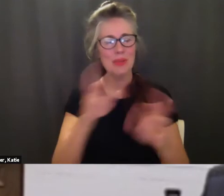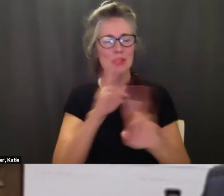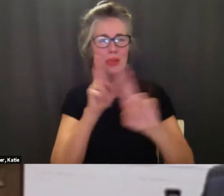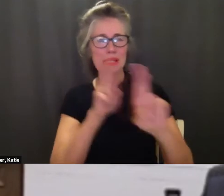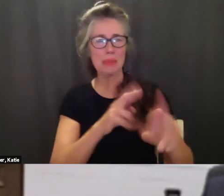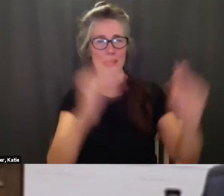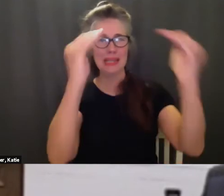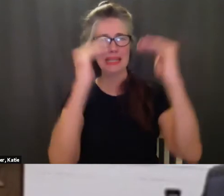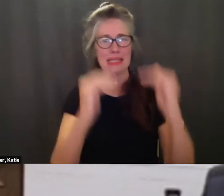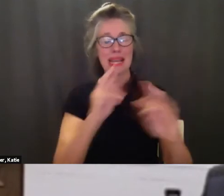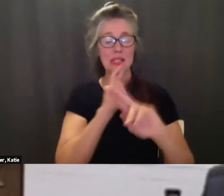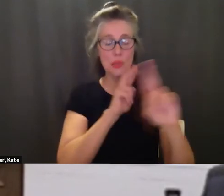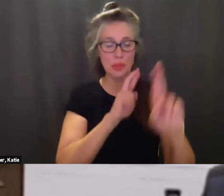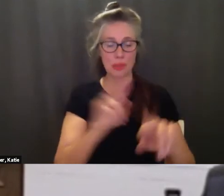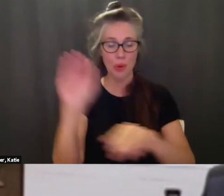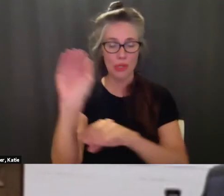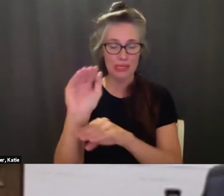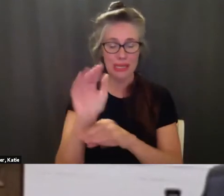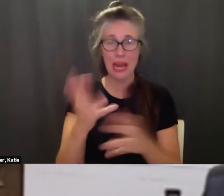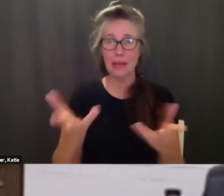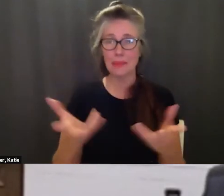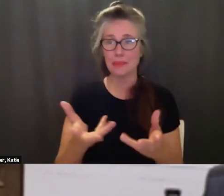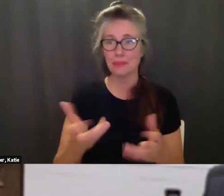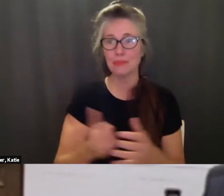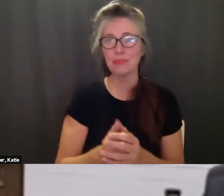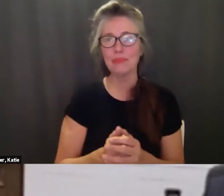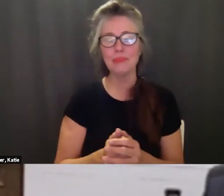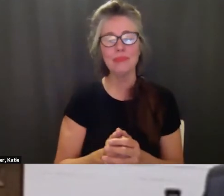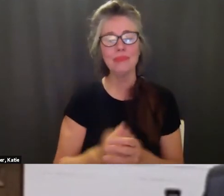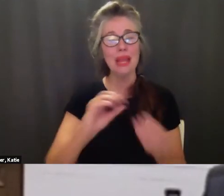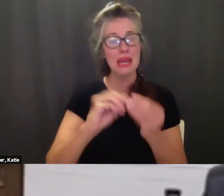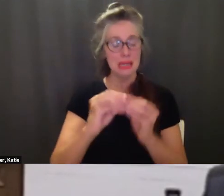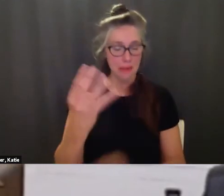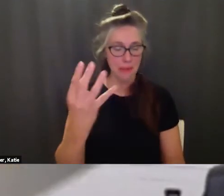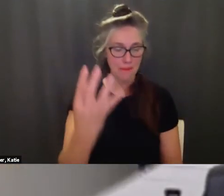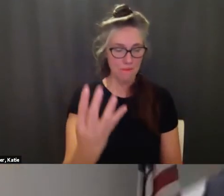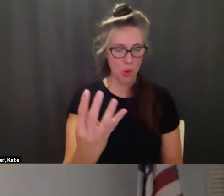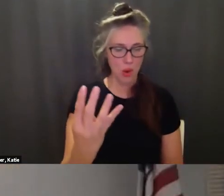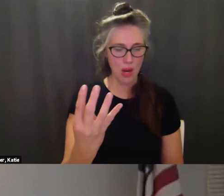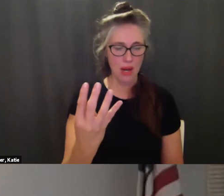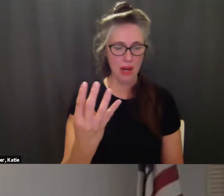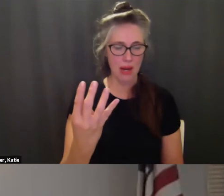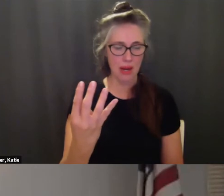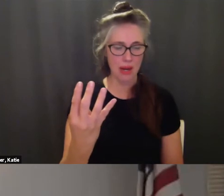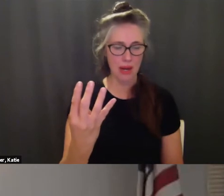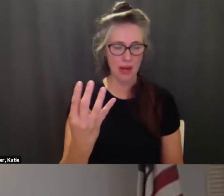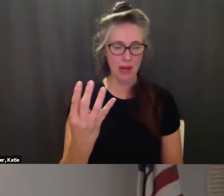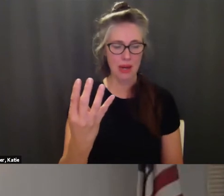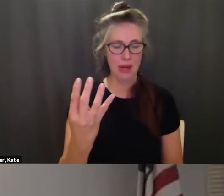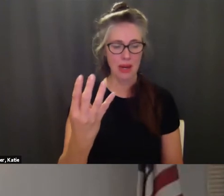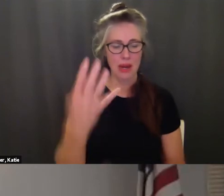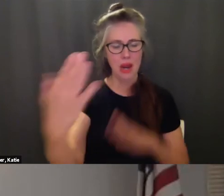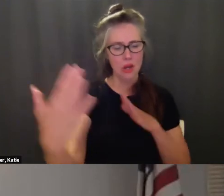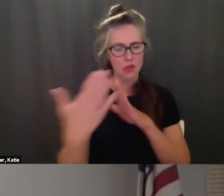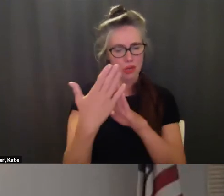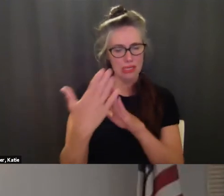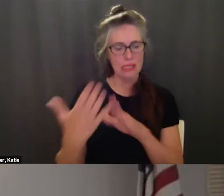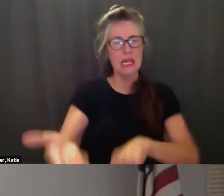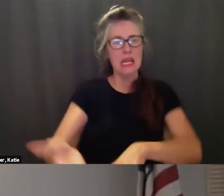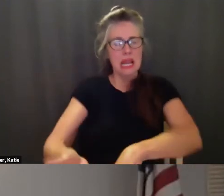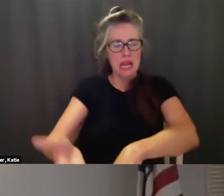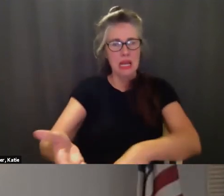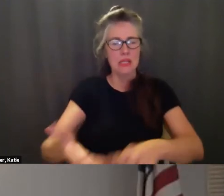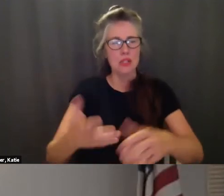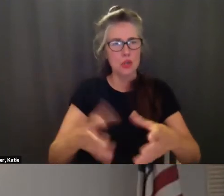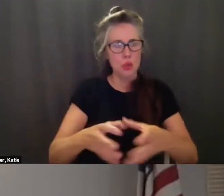next report that we have tonight is item number 4, and this is addressing increasing UC and